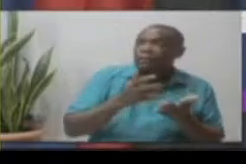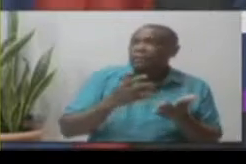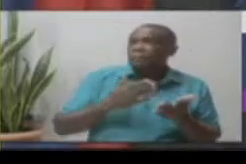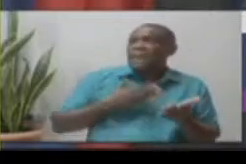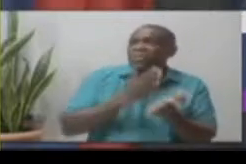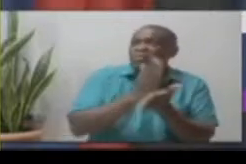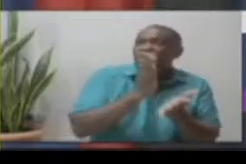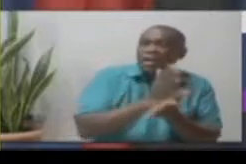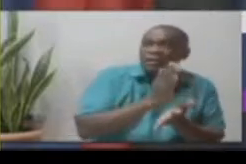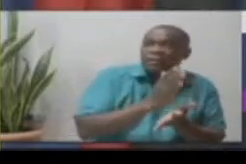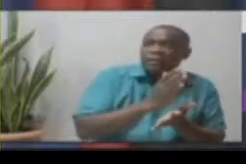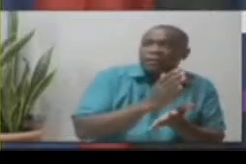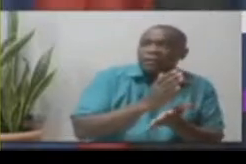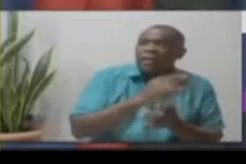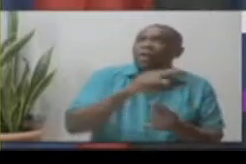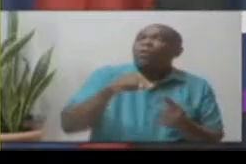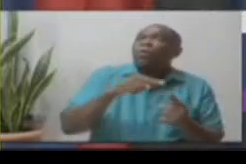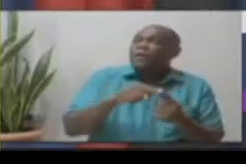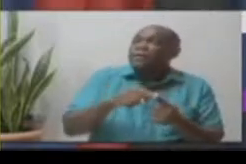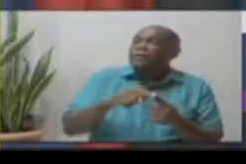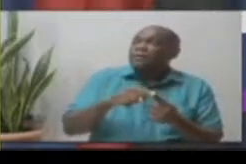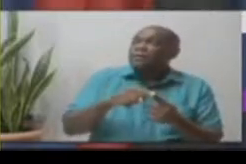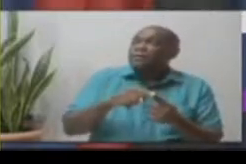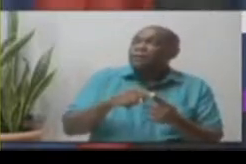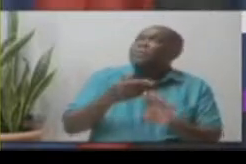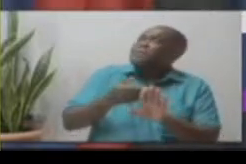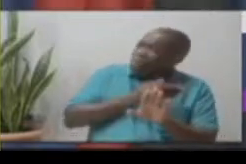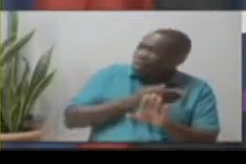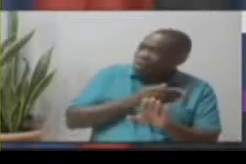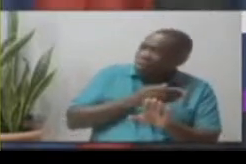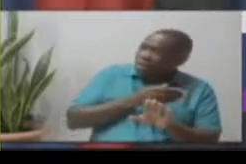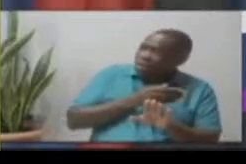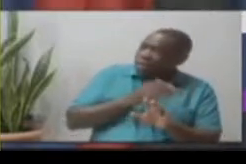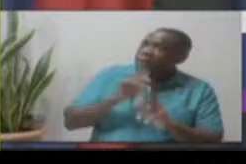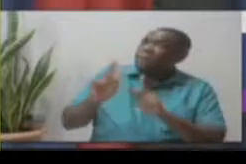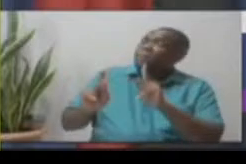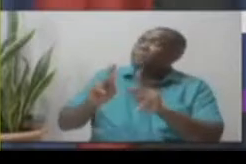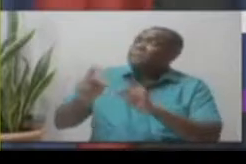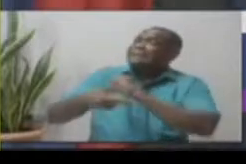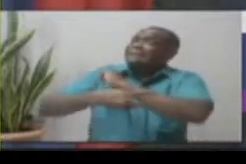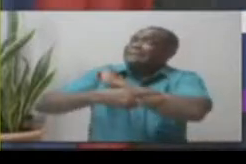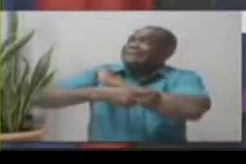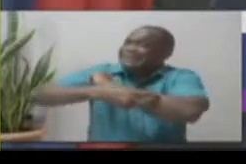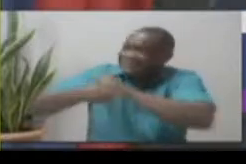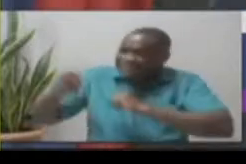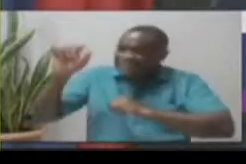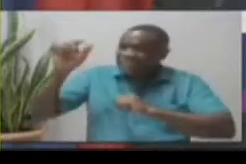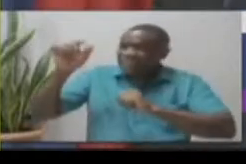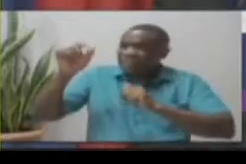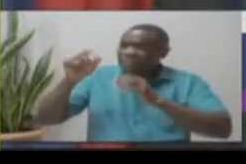money. And you have no interest in that. Last year, October,